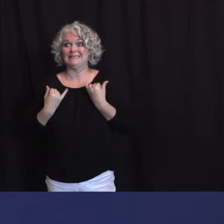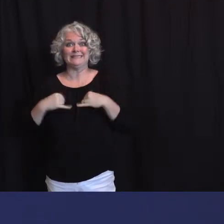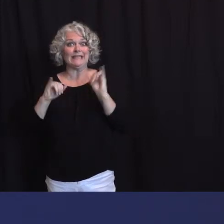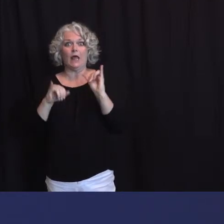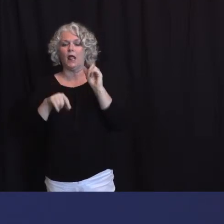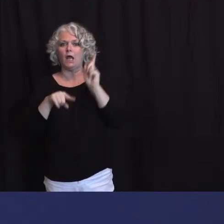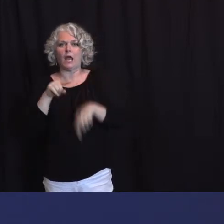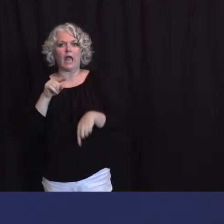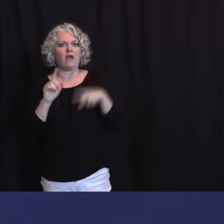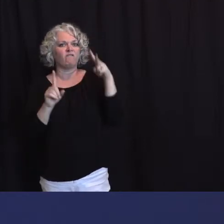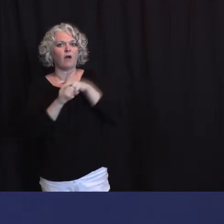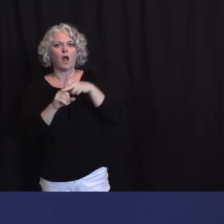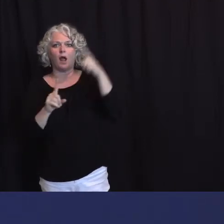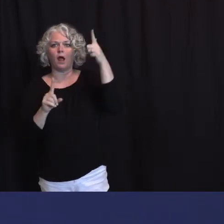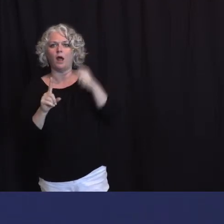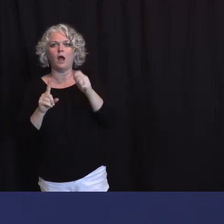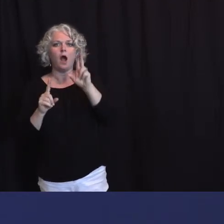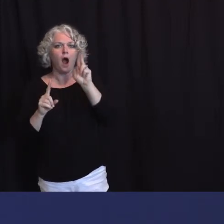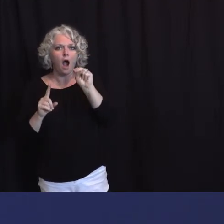unemployment?